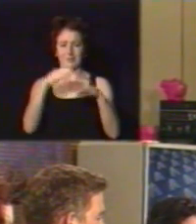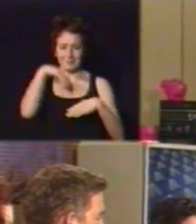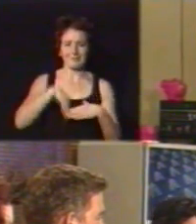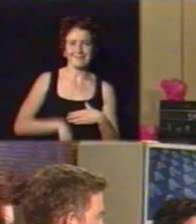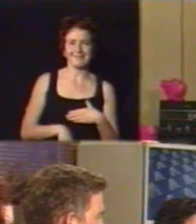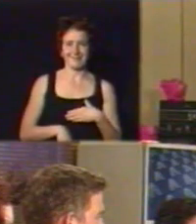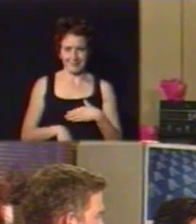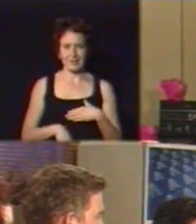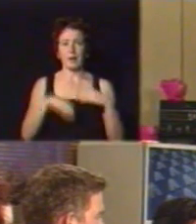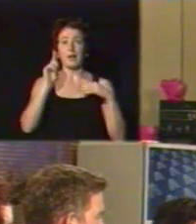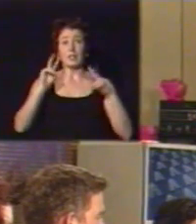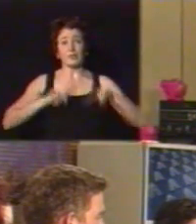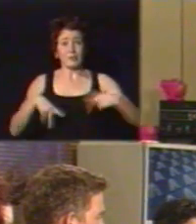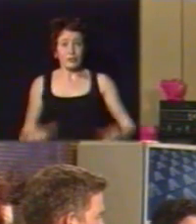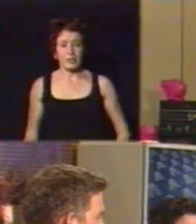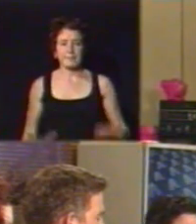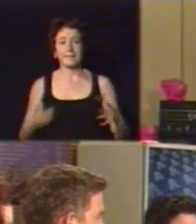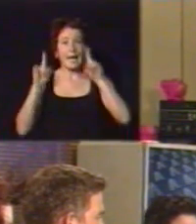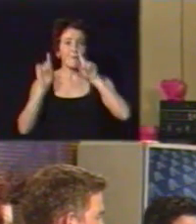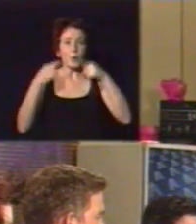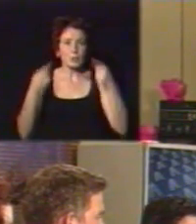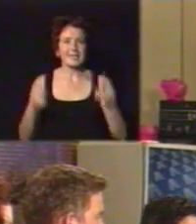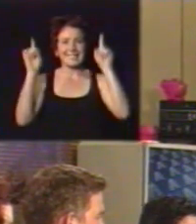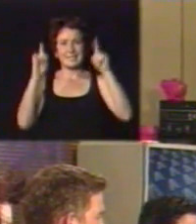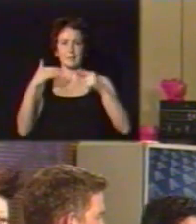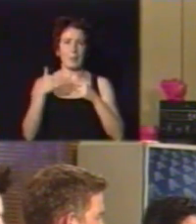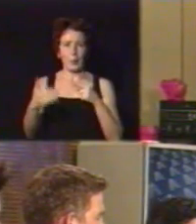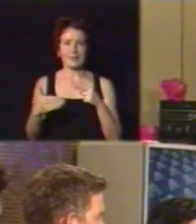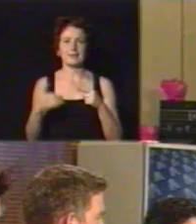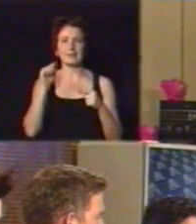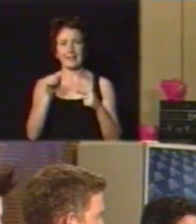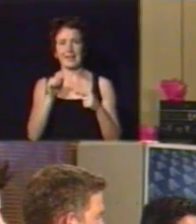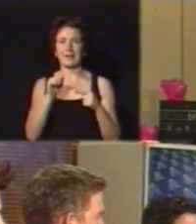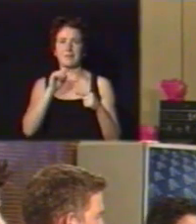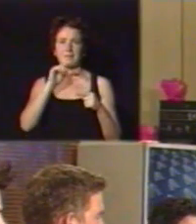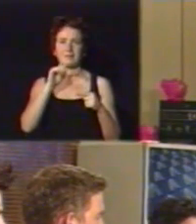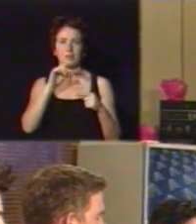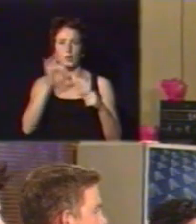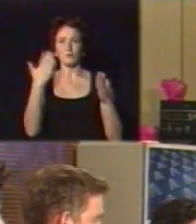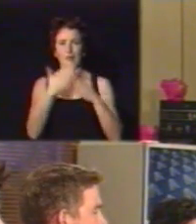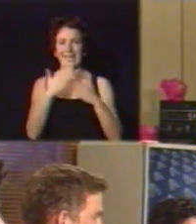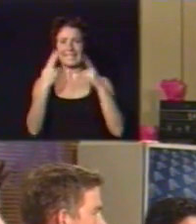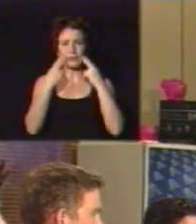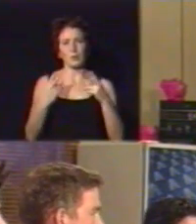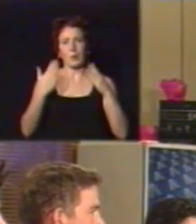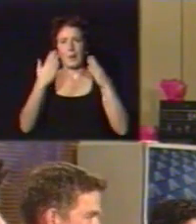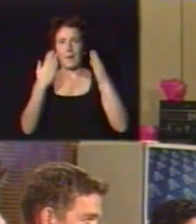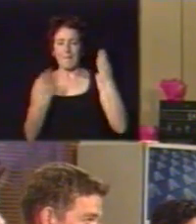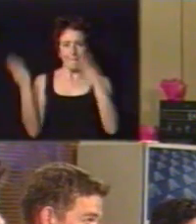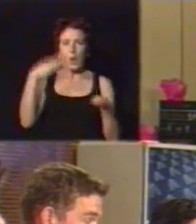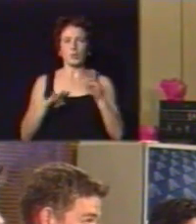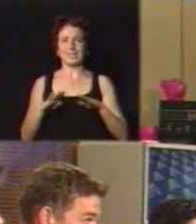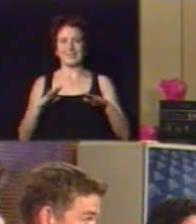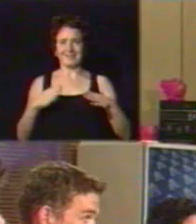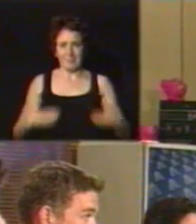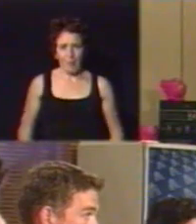with transgender, unfortunately, at this stage, there isn't anything that can biologically prove that you have this condition. Yeah, they can't point to X gene or